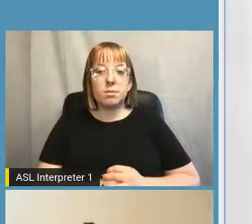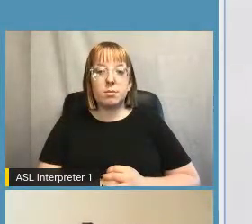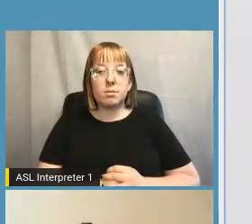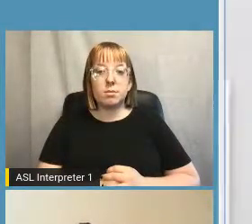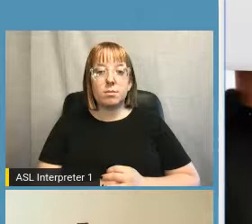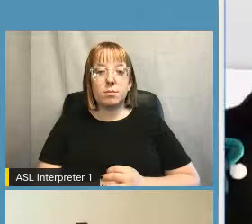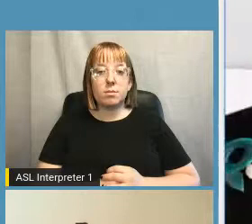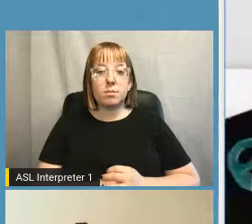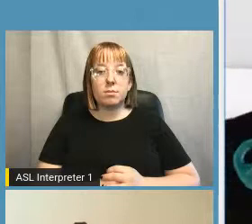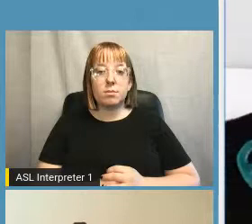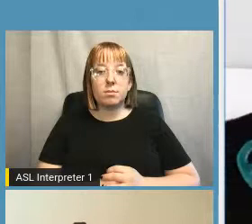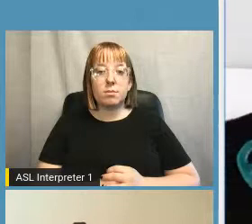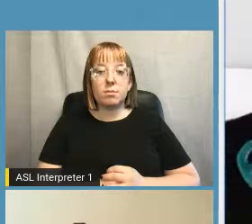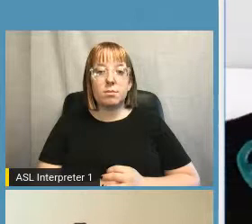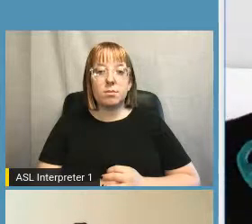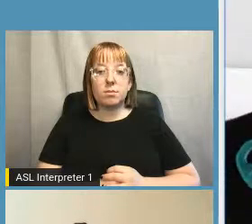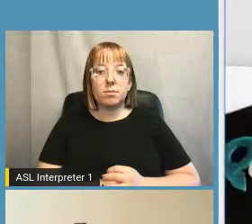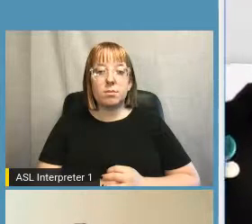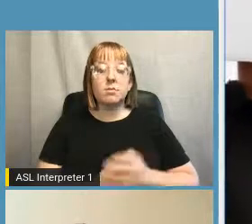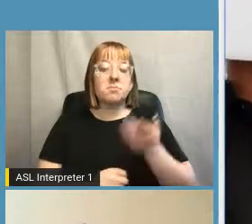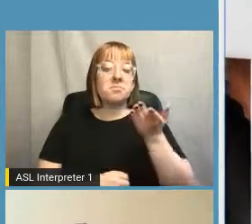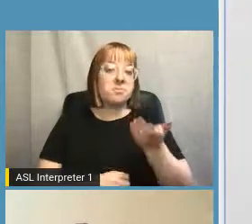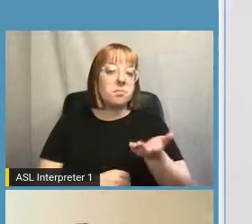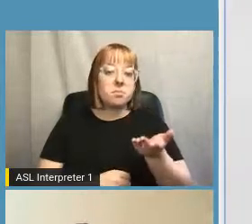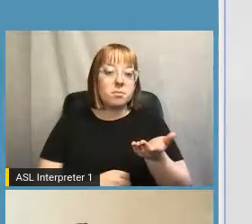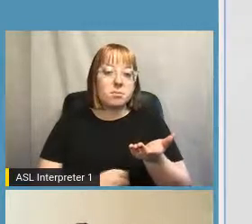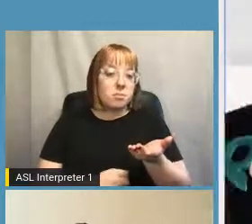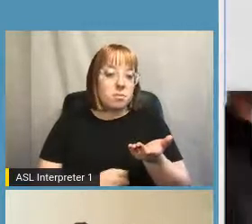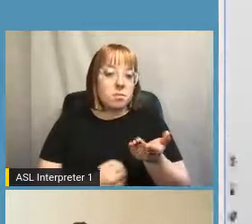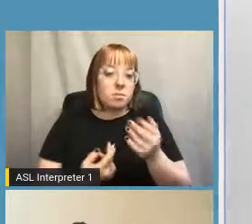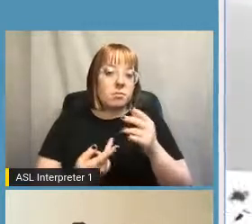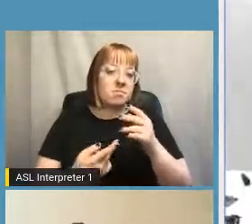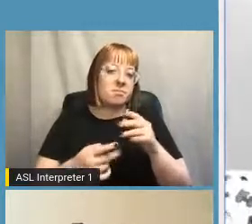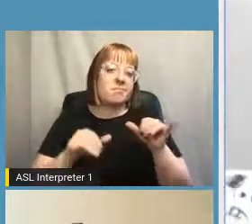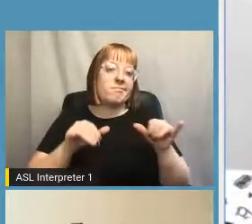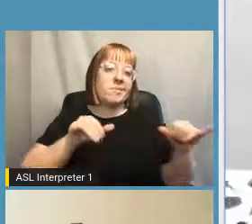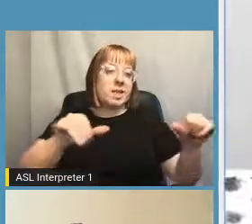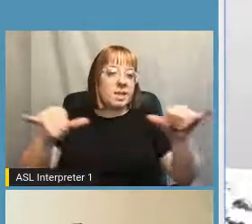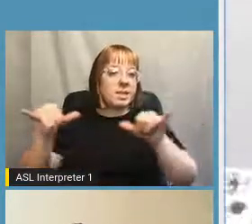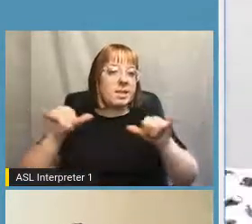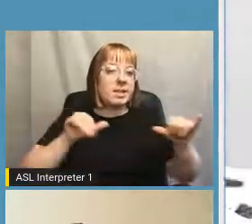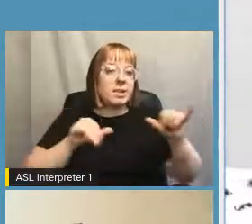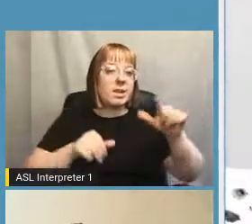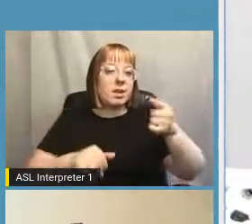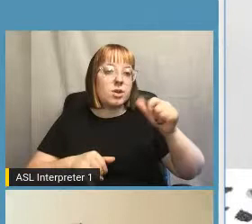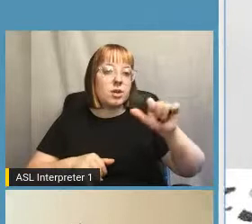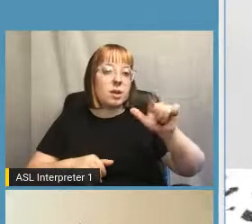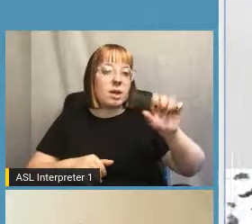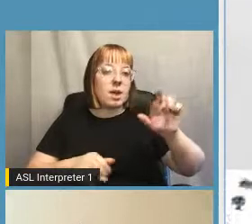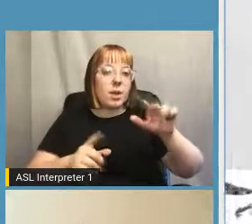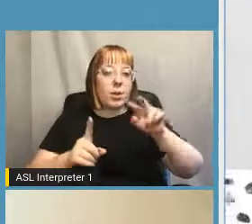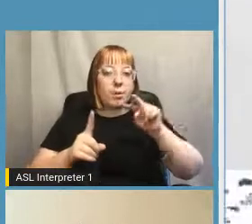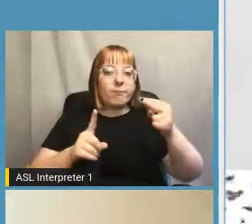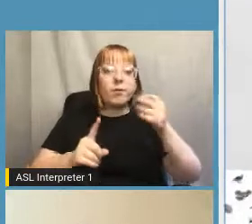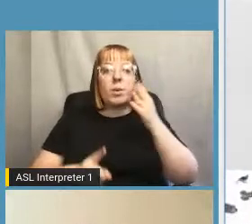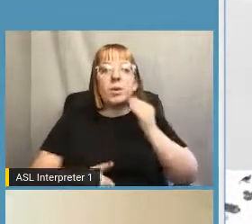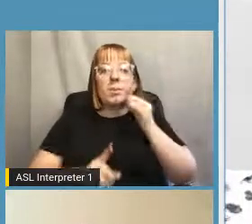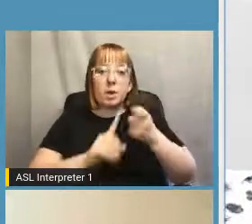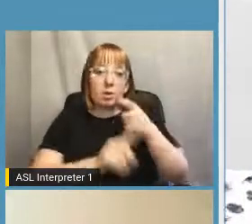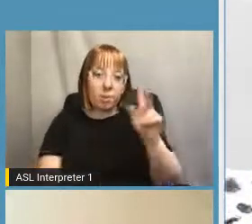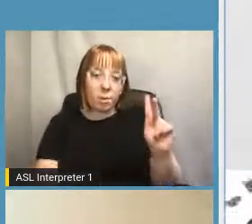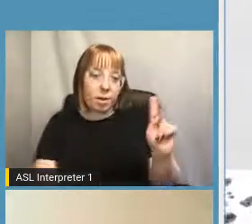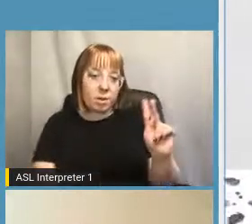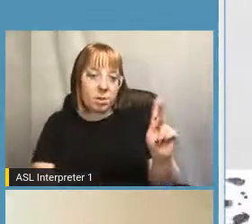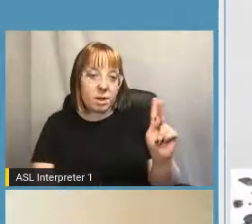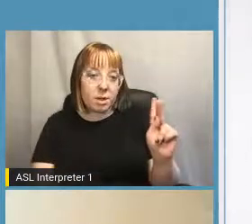this is a kind of your standard gallery view experience. So if you were